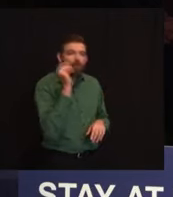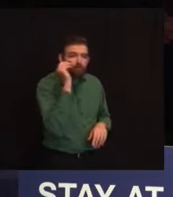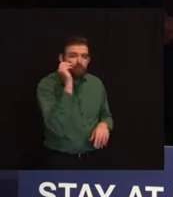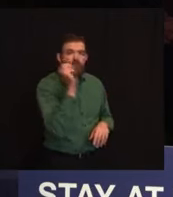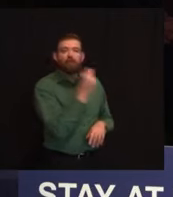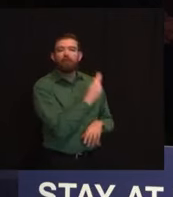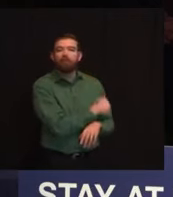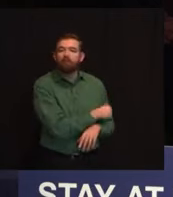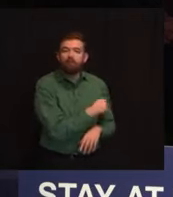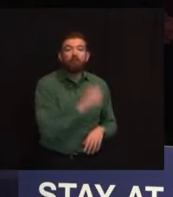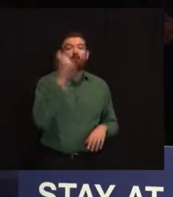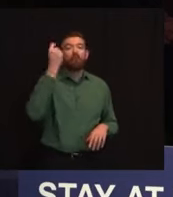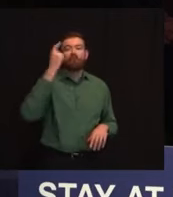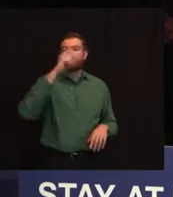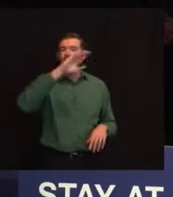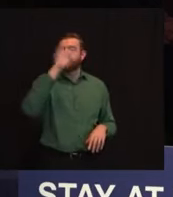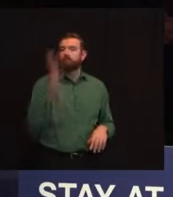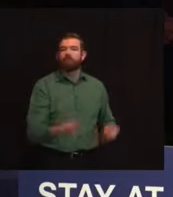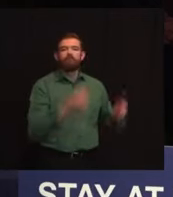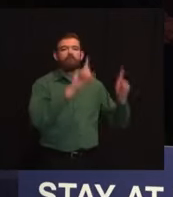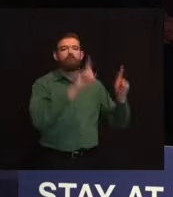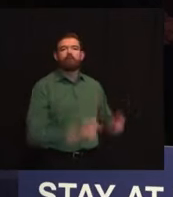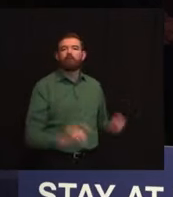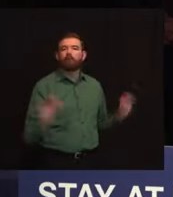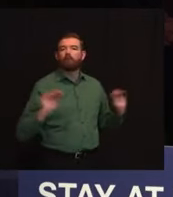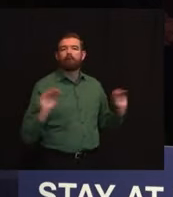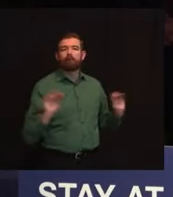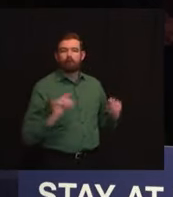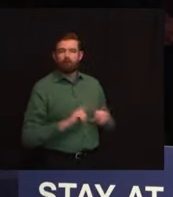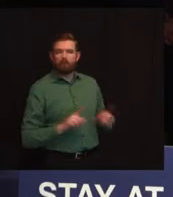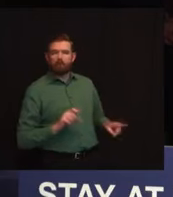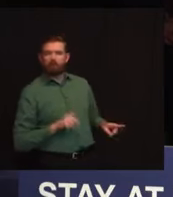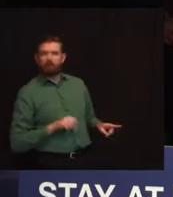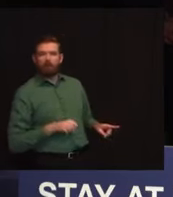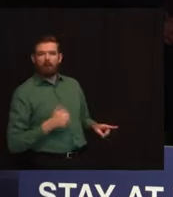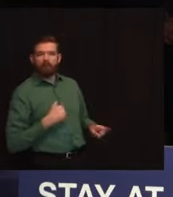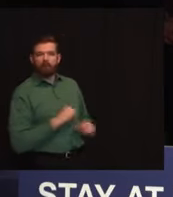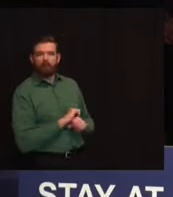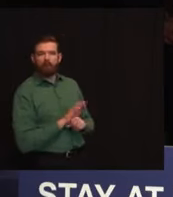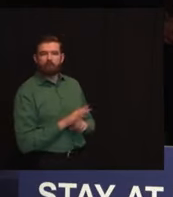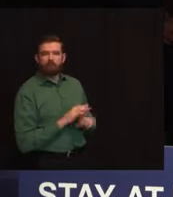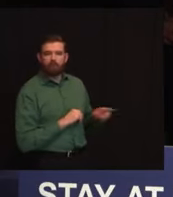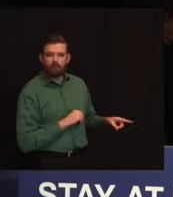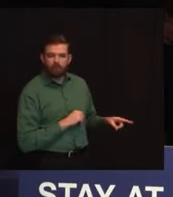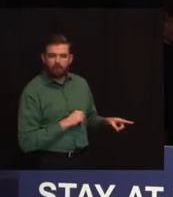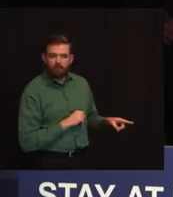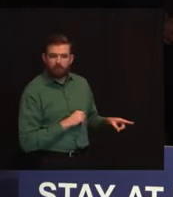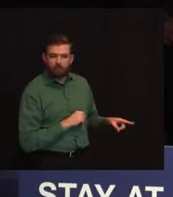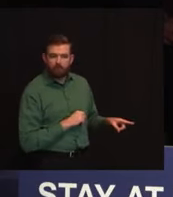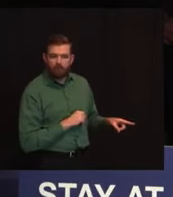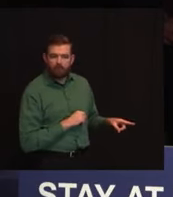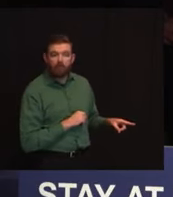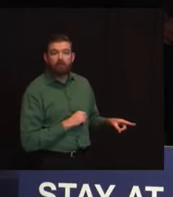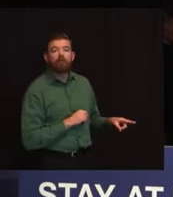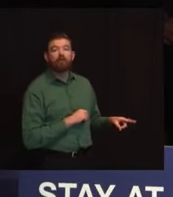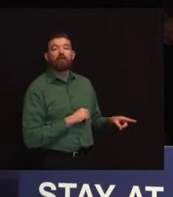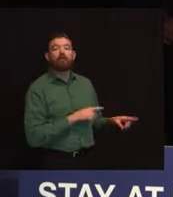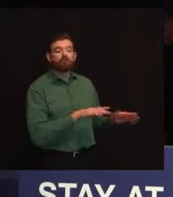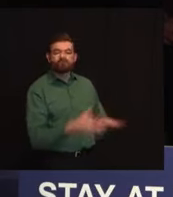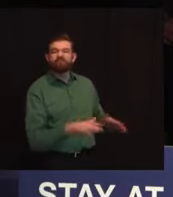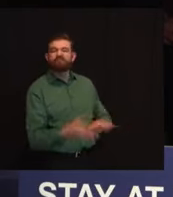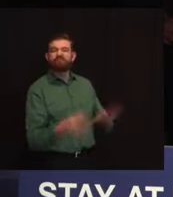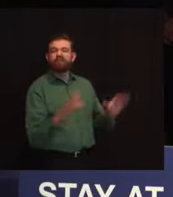never reported that way, but on their death certificate somebody was suspecting it and a physician wrote COVID in it, and we review